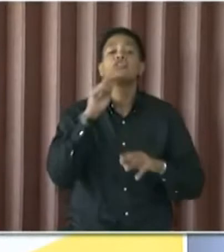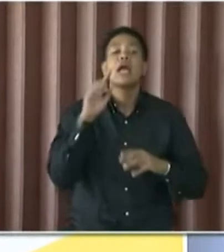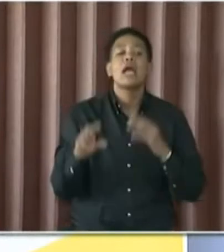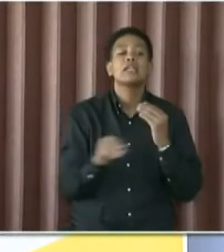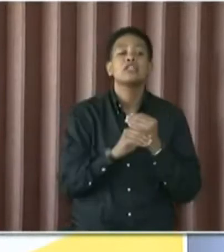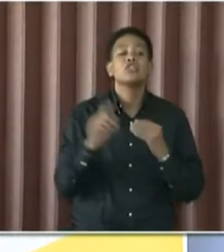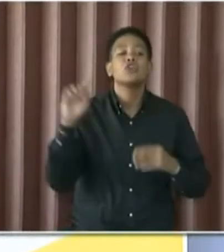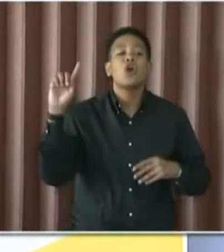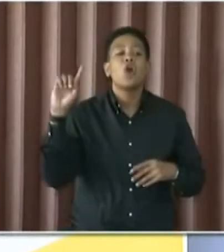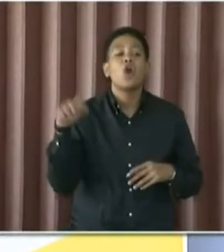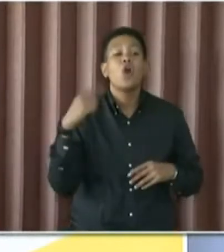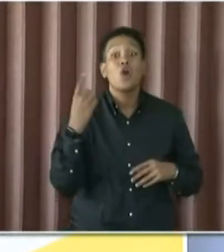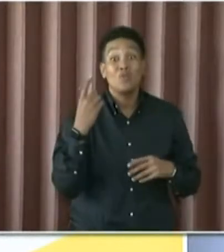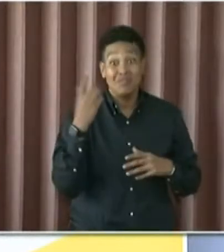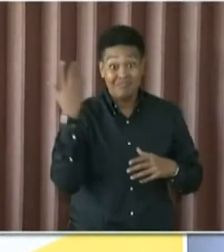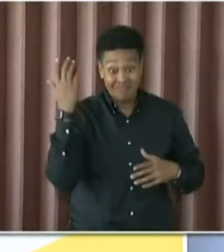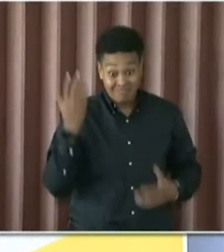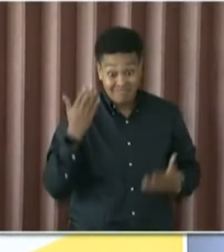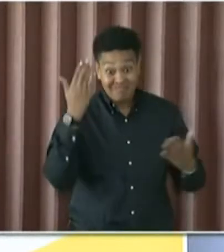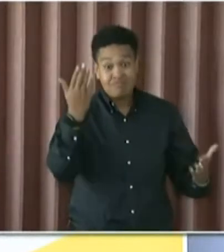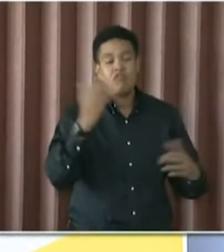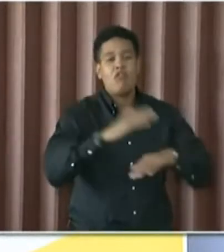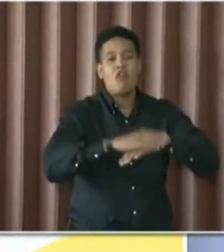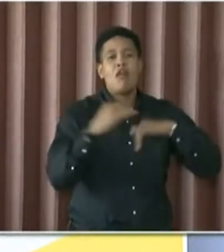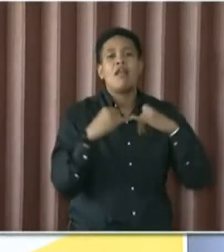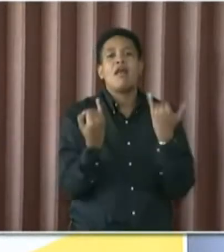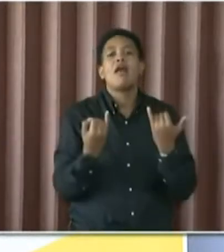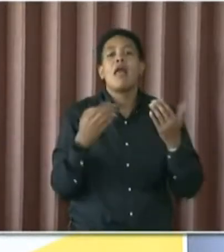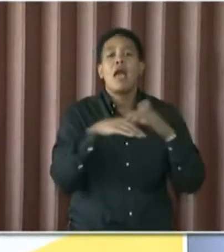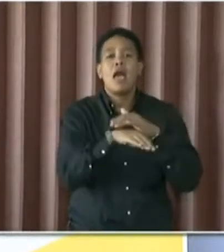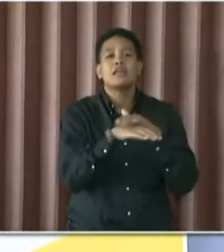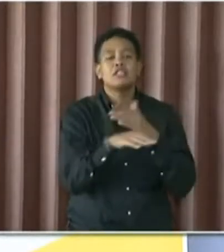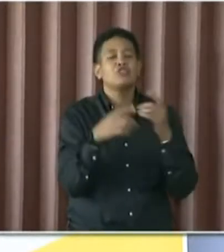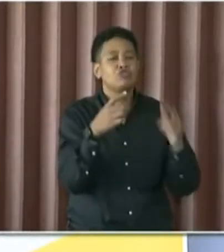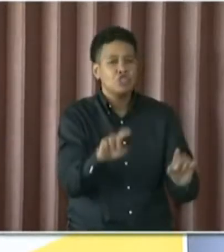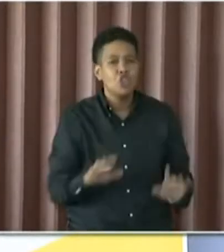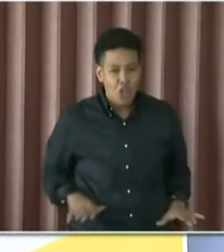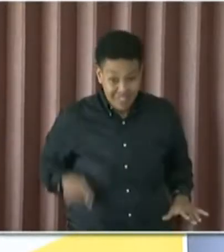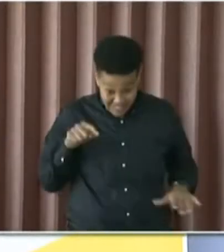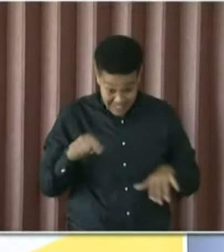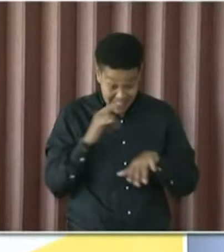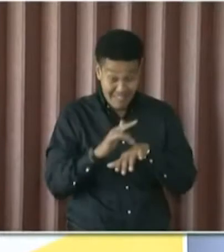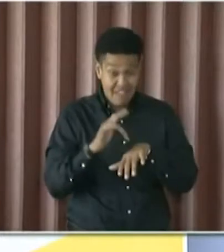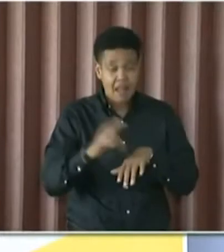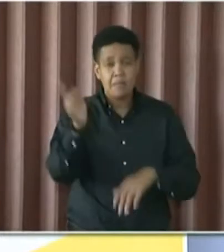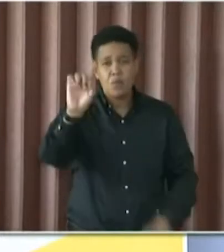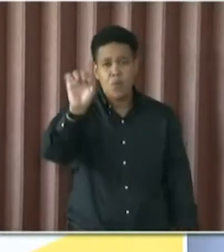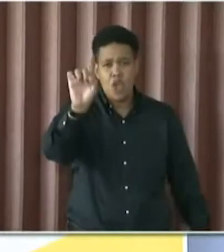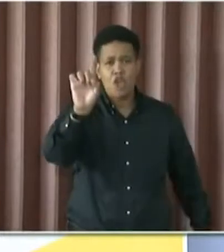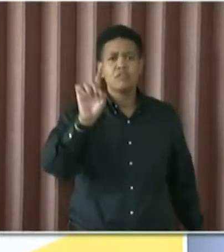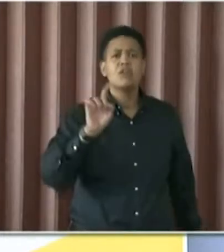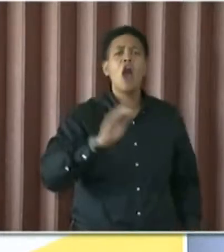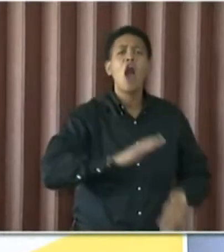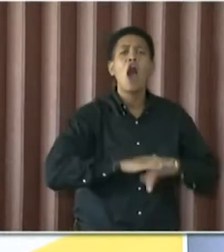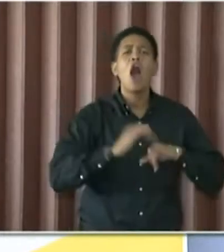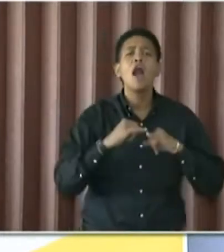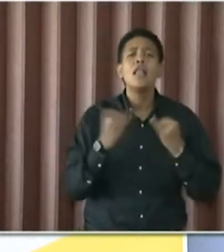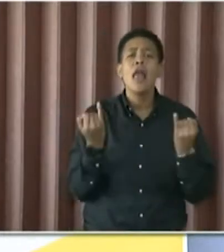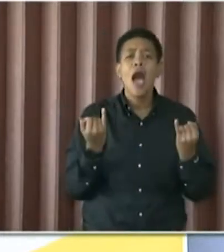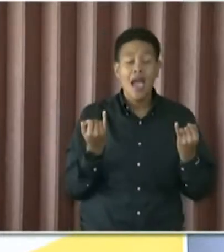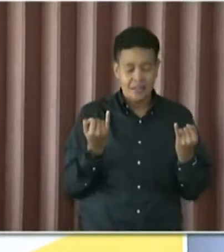also offered online access to the results, and this is available at